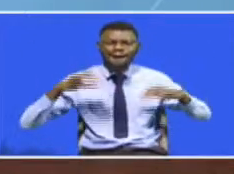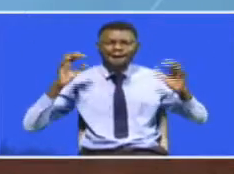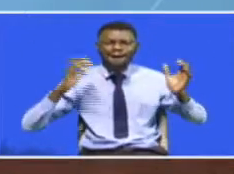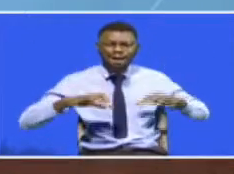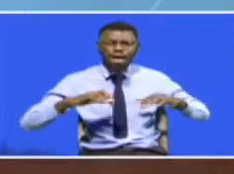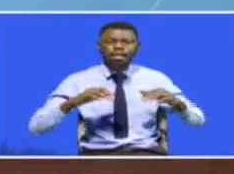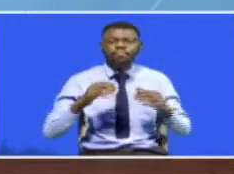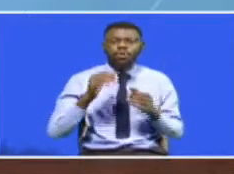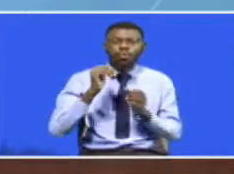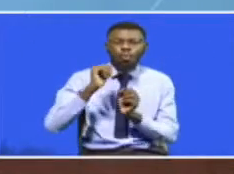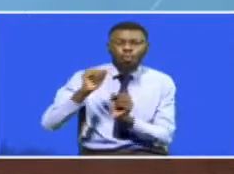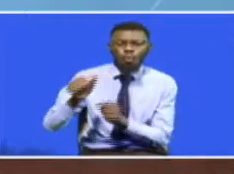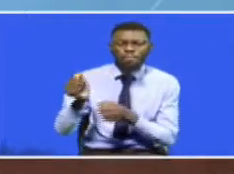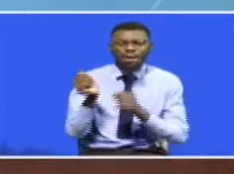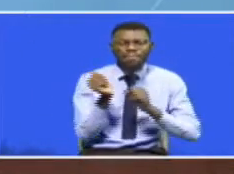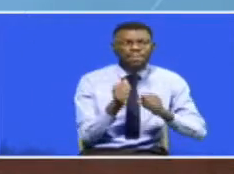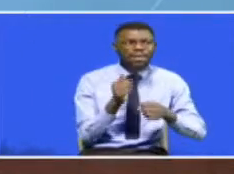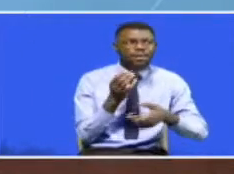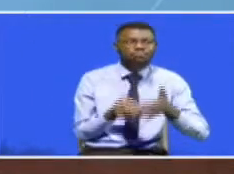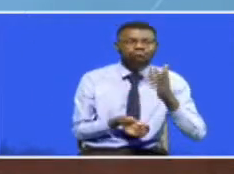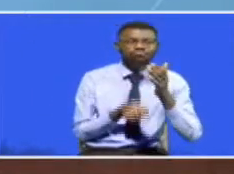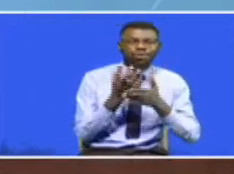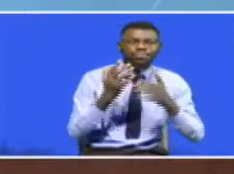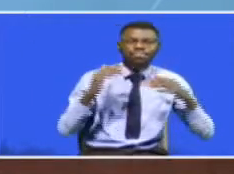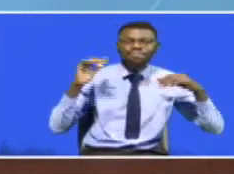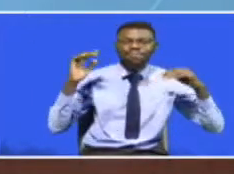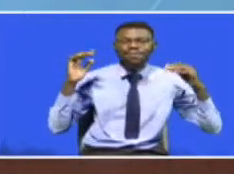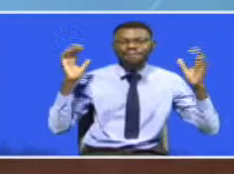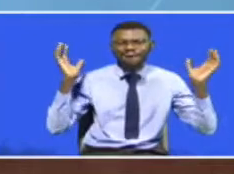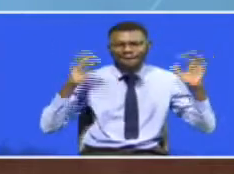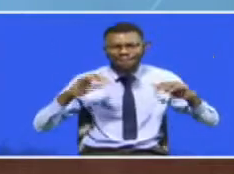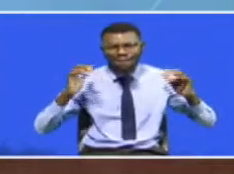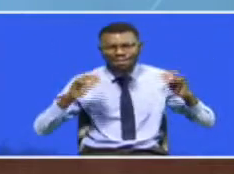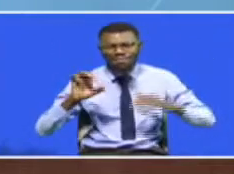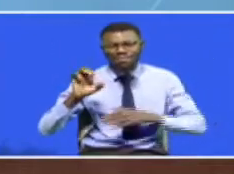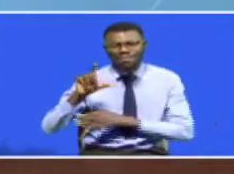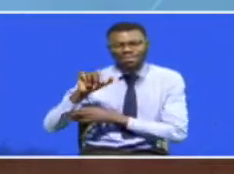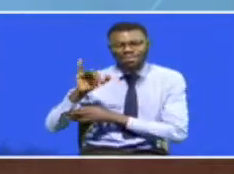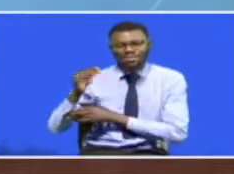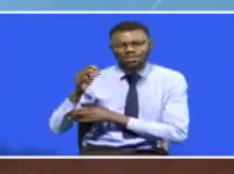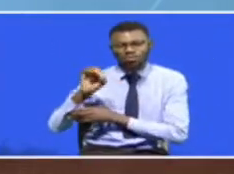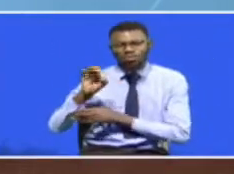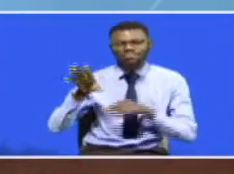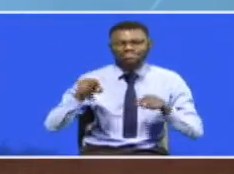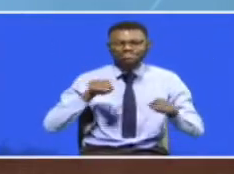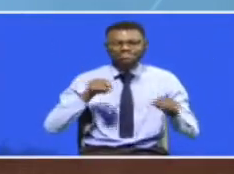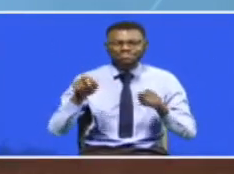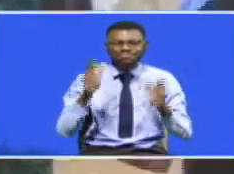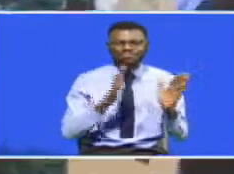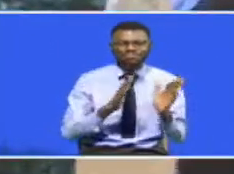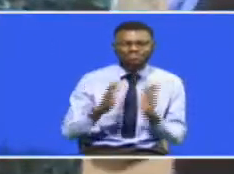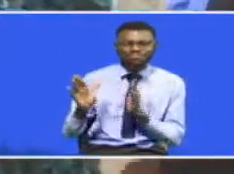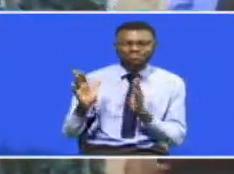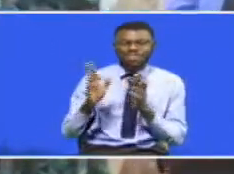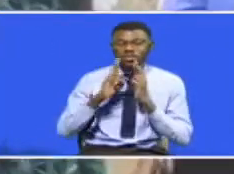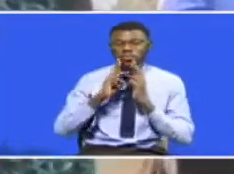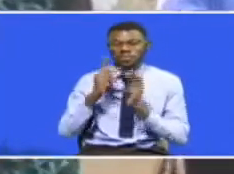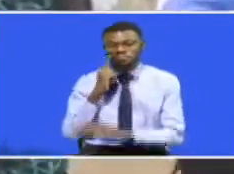being the first to launch an El Nino management plan, has as Bramwell Bwire reports.